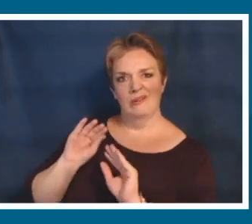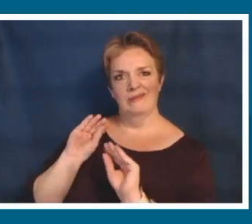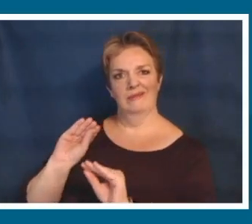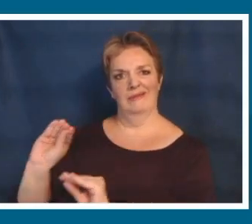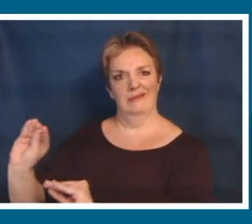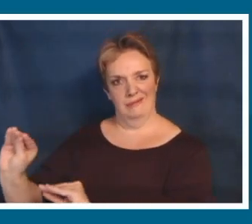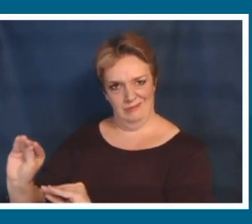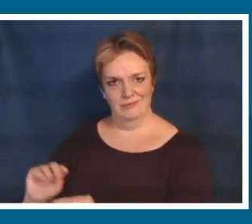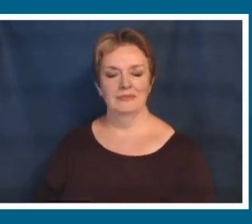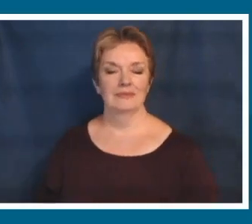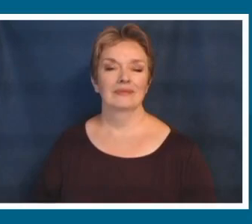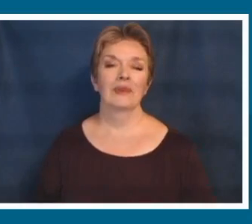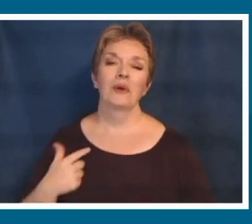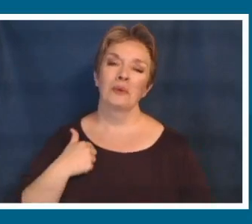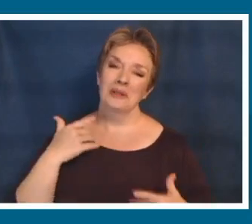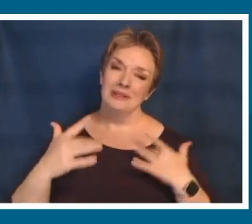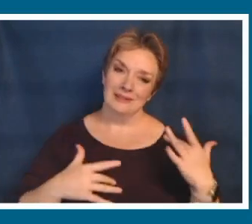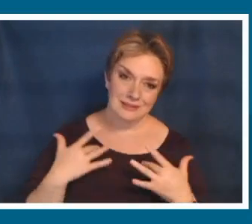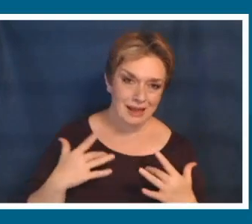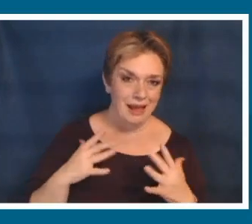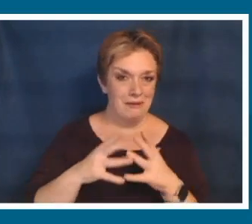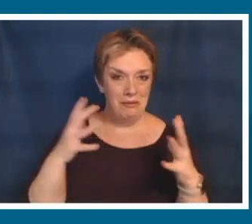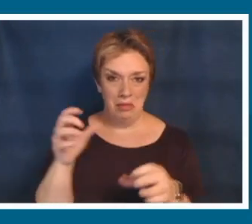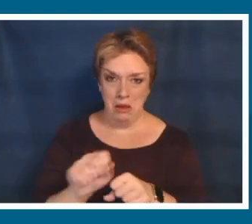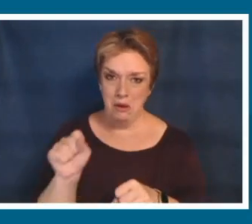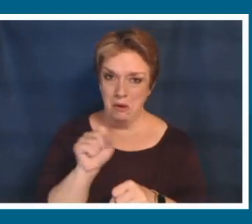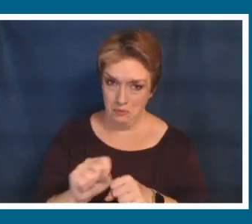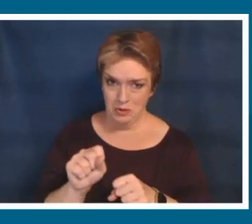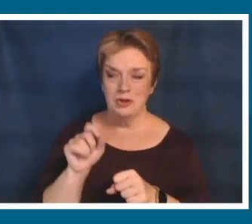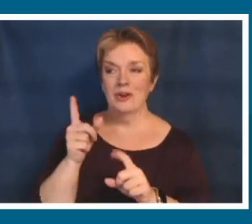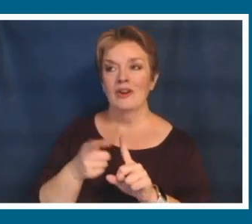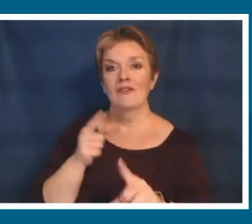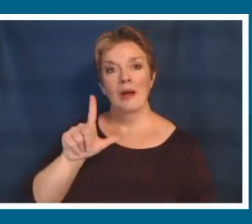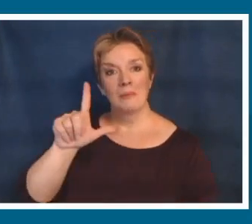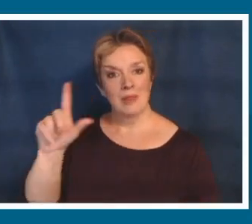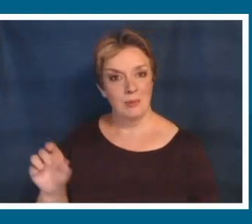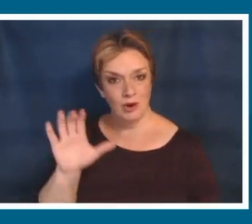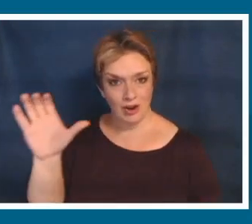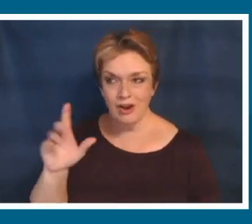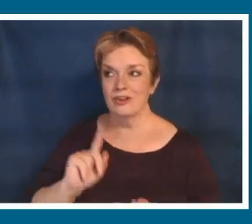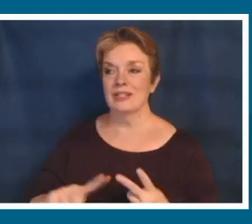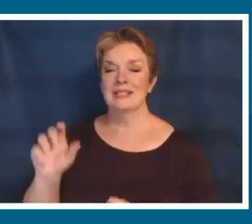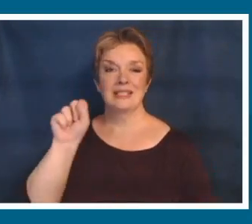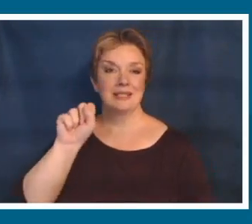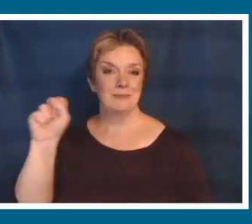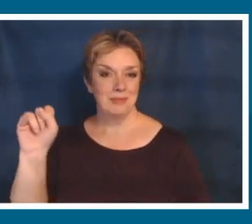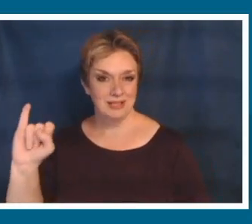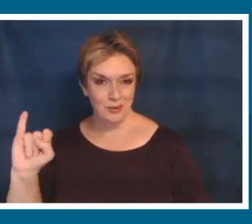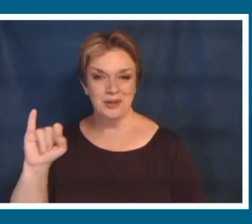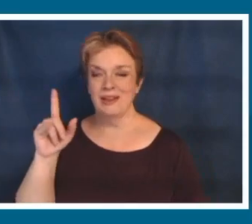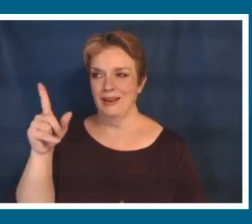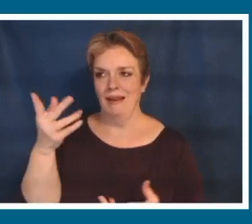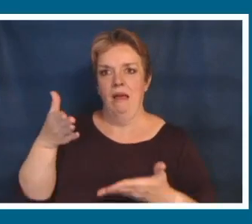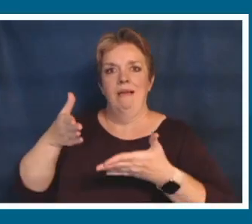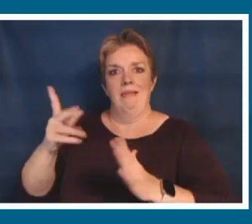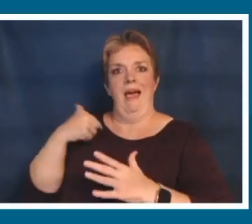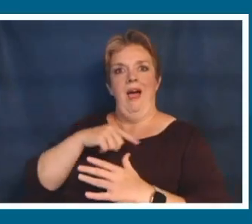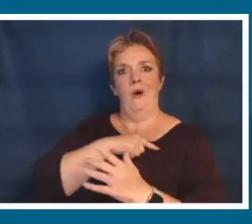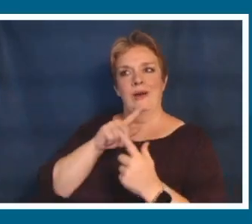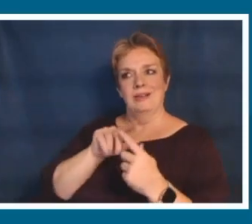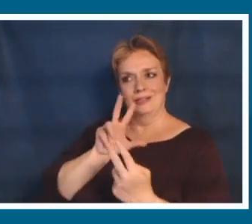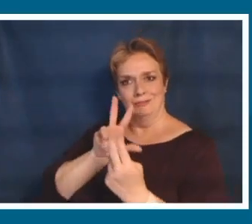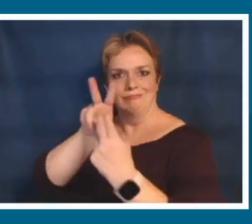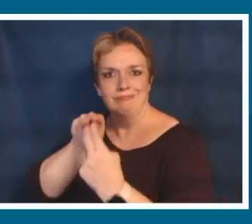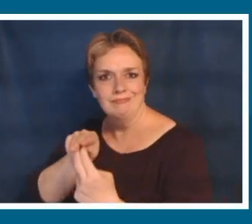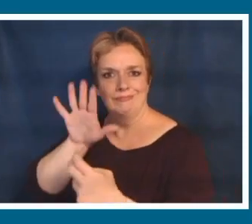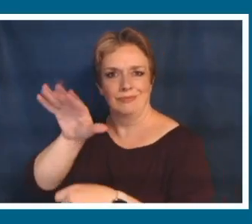and the Smithsonian and other institutions have enabled us to do, and really welcome your questions if there are aspects of this that have piqued your